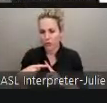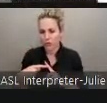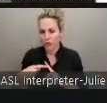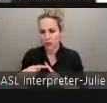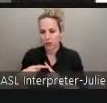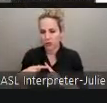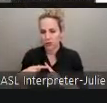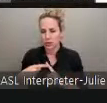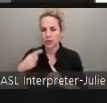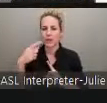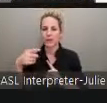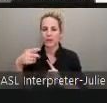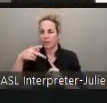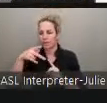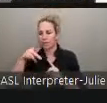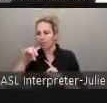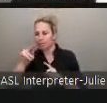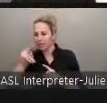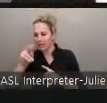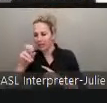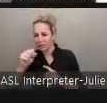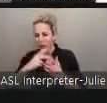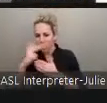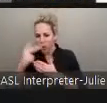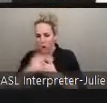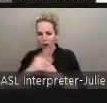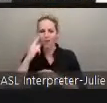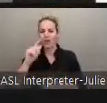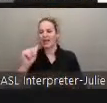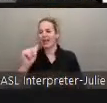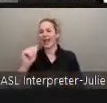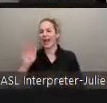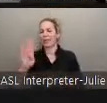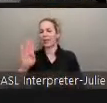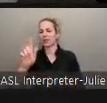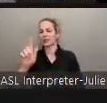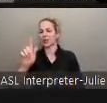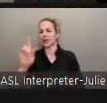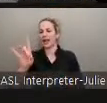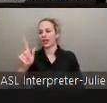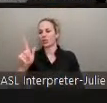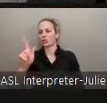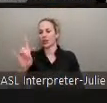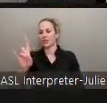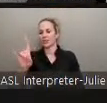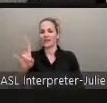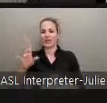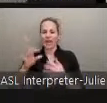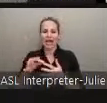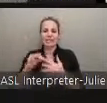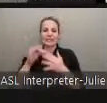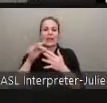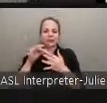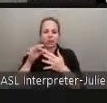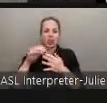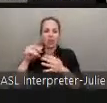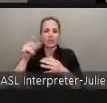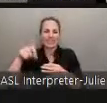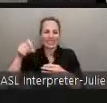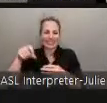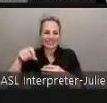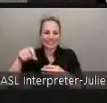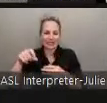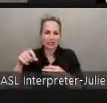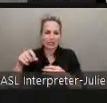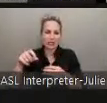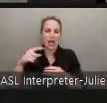PENS program, the new requirement for the AB 2827 exceptional needs. I was kind